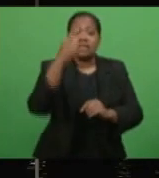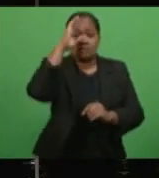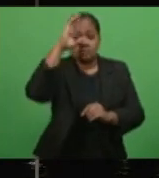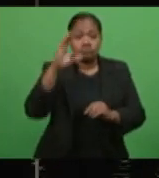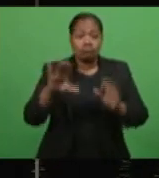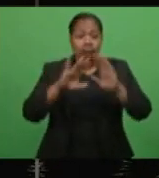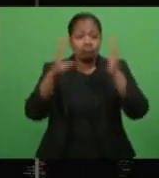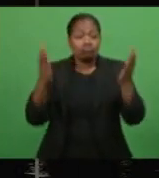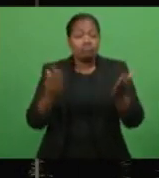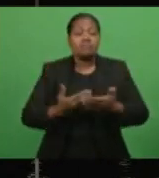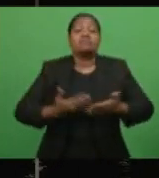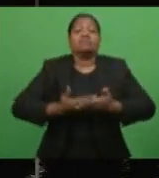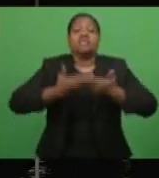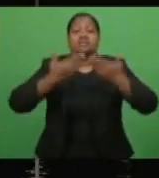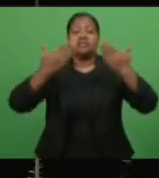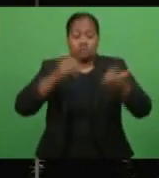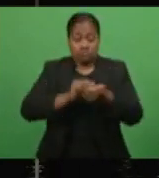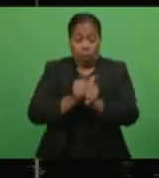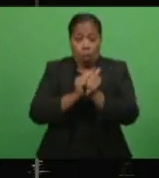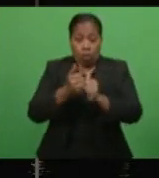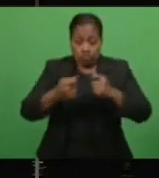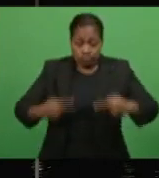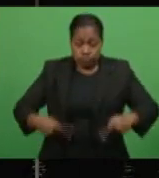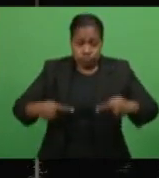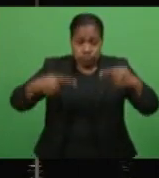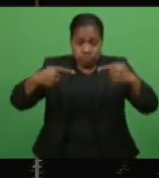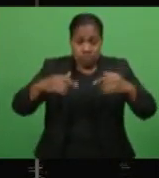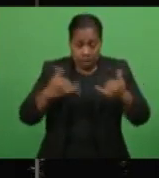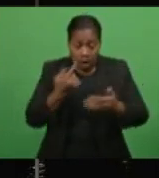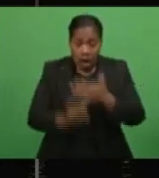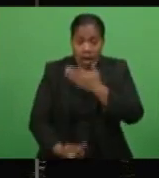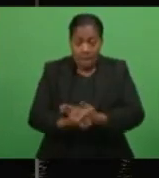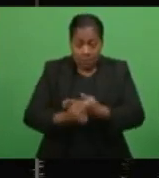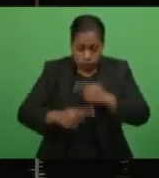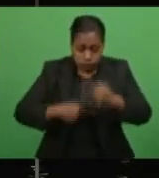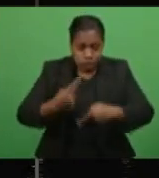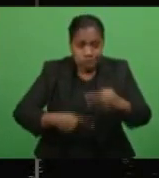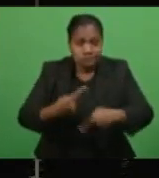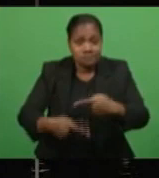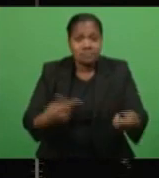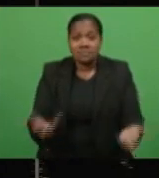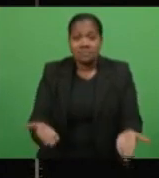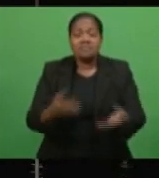its biggest sporting competition back up and running, with football's K-League